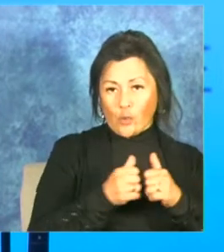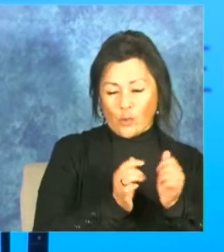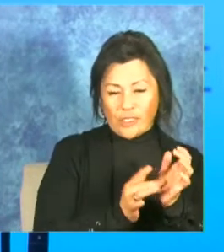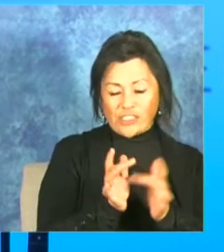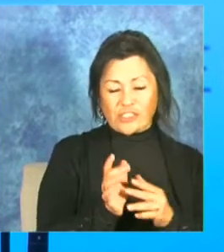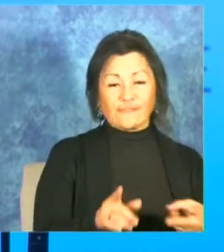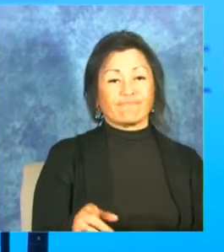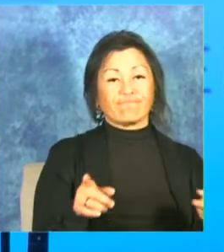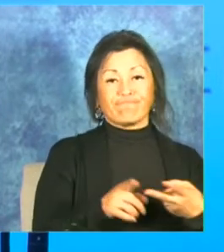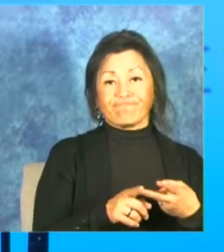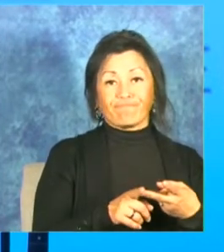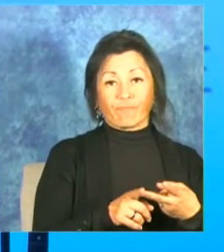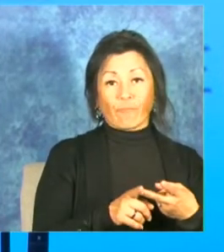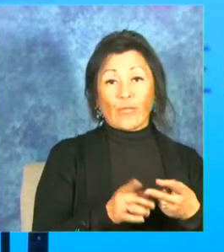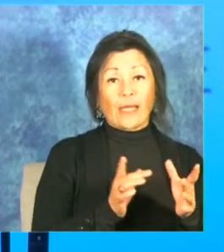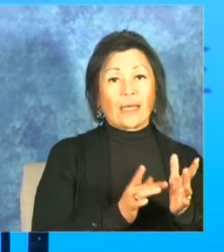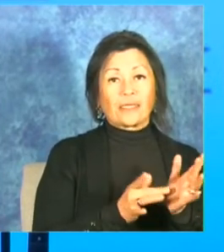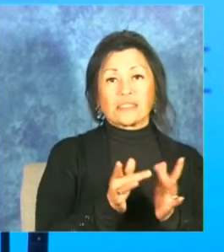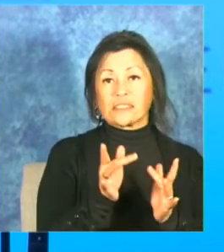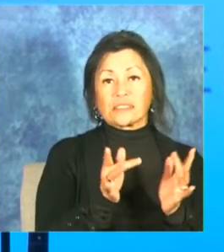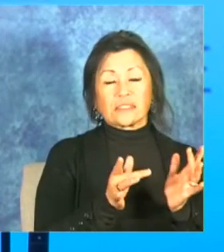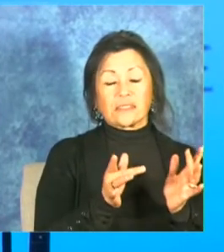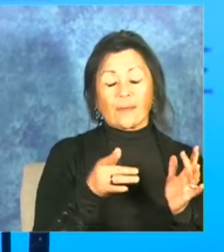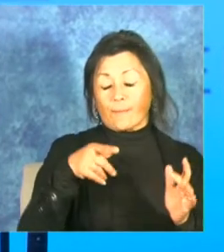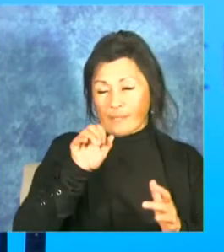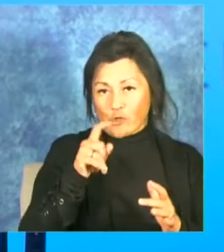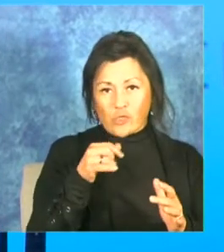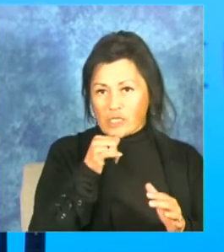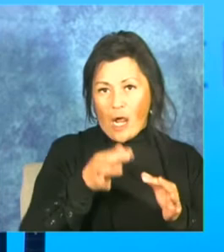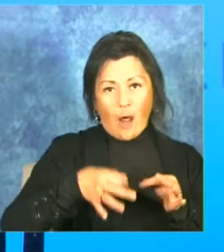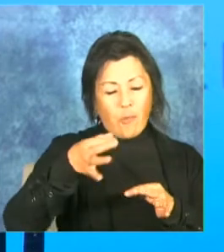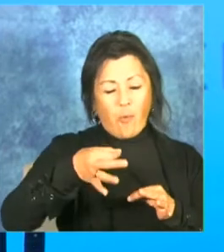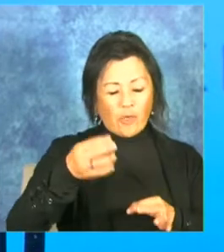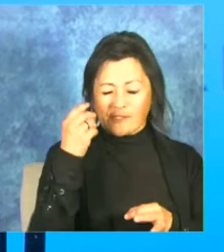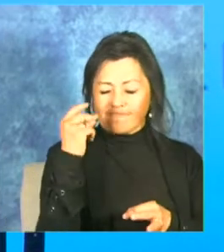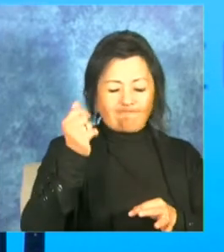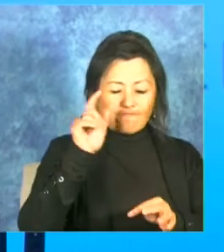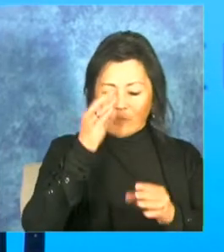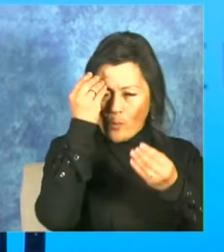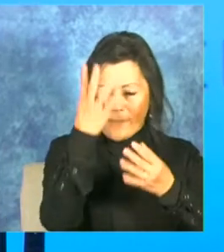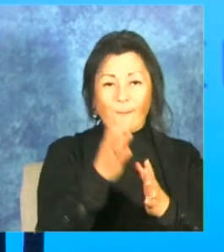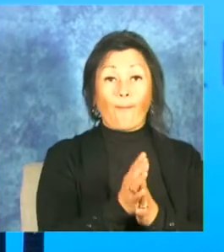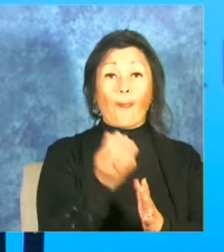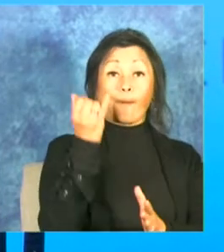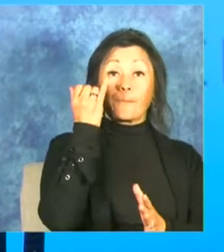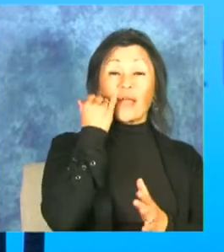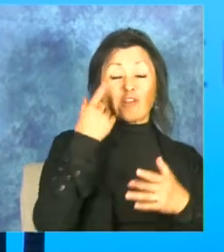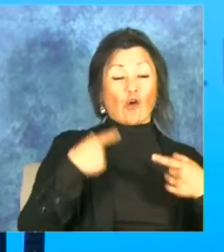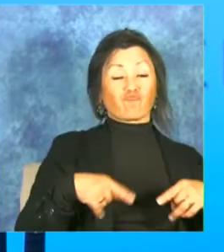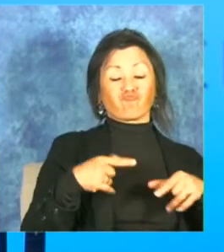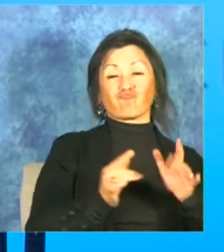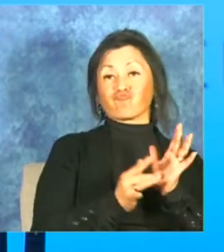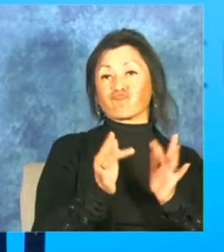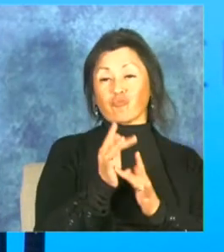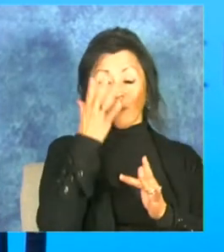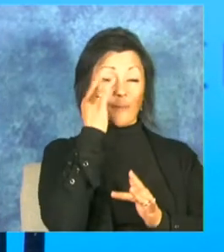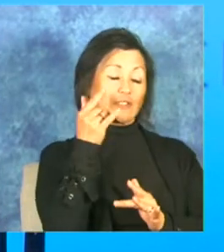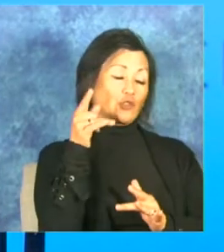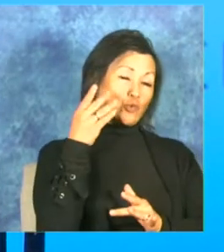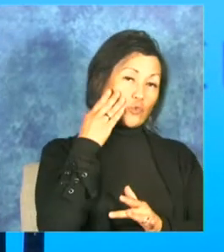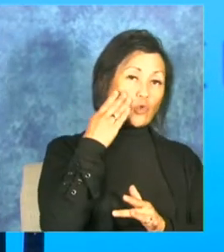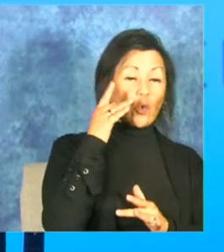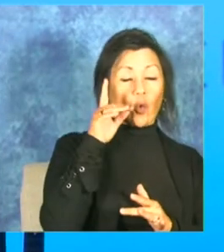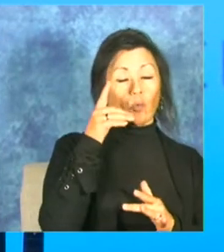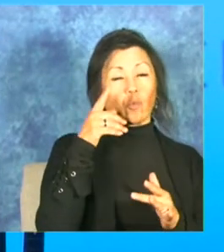And two, he doesn't delay. Just let that sink in. If you're arguing with Jesus now because you know what